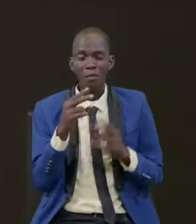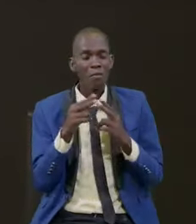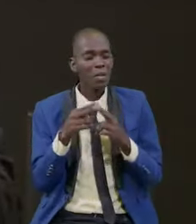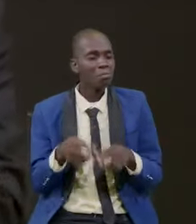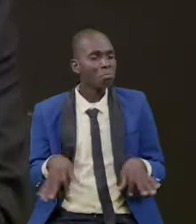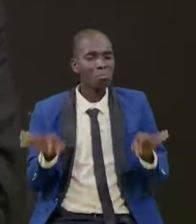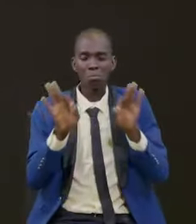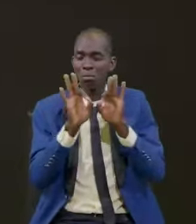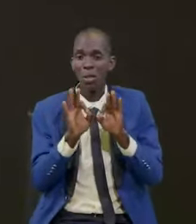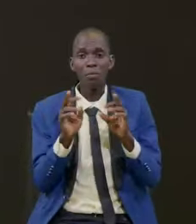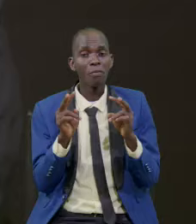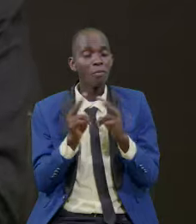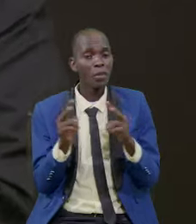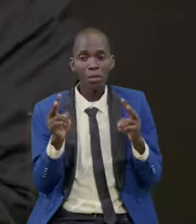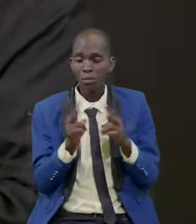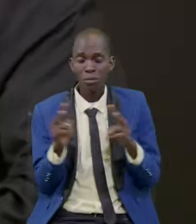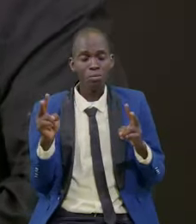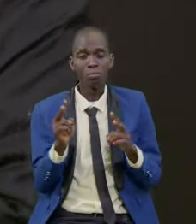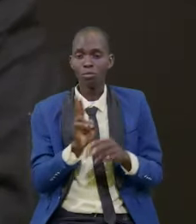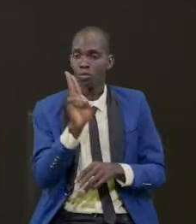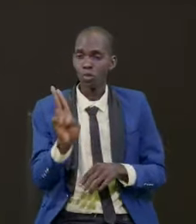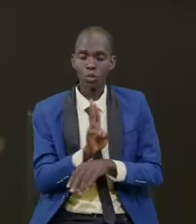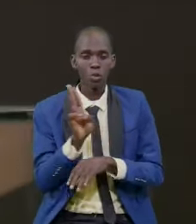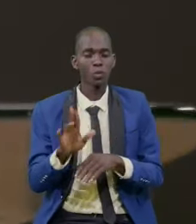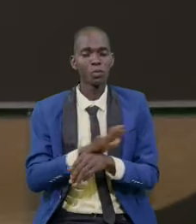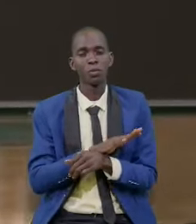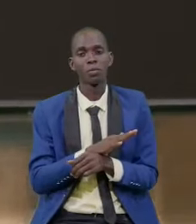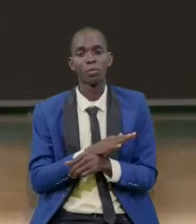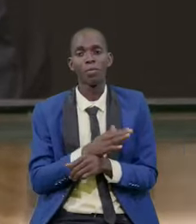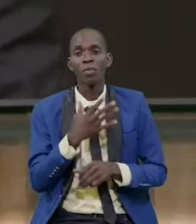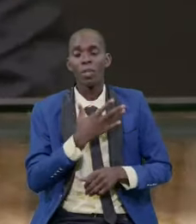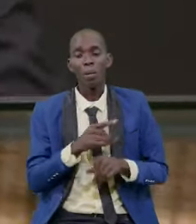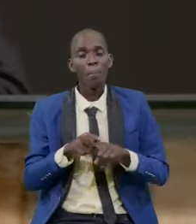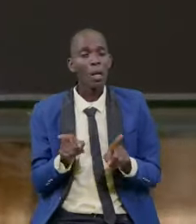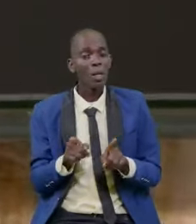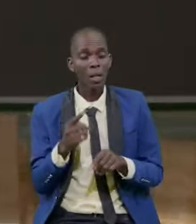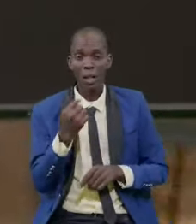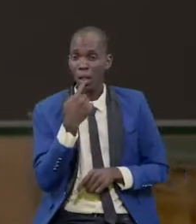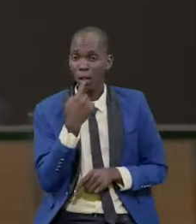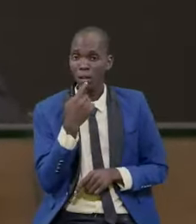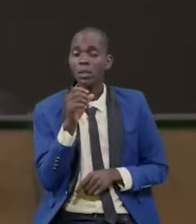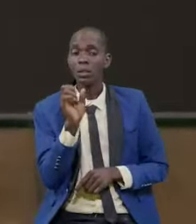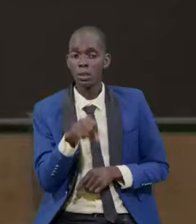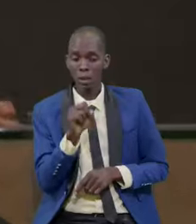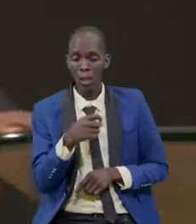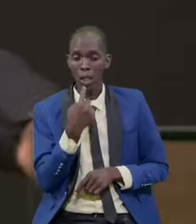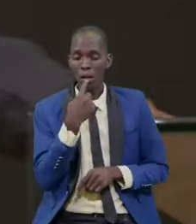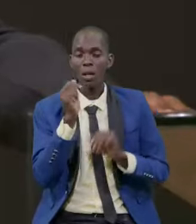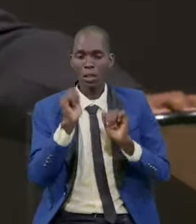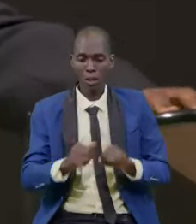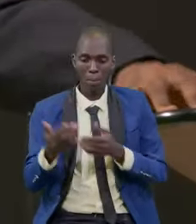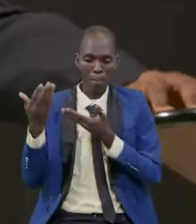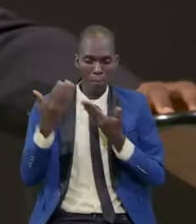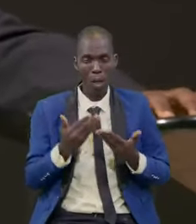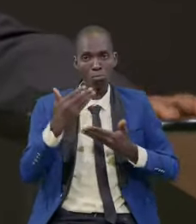important, very indispensable. But the tongue, even though it can give us progress,